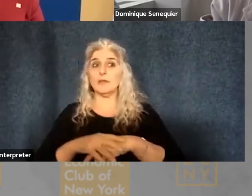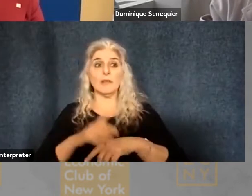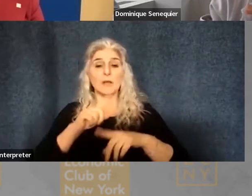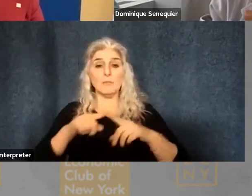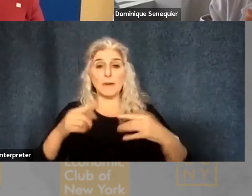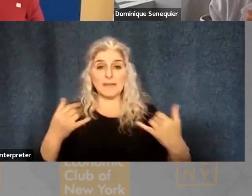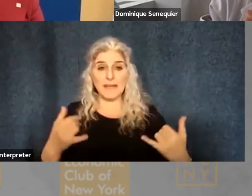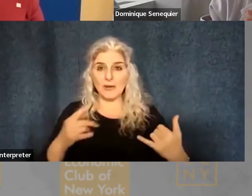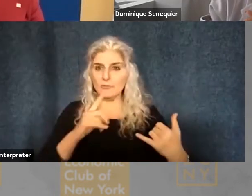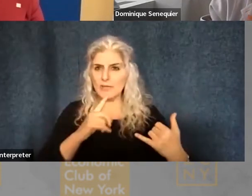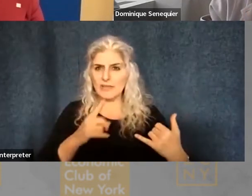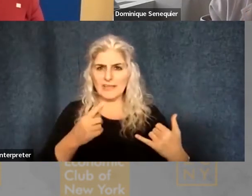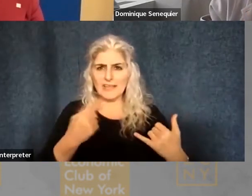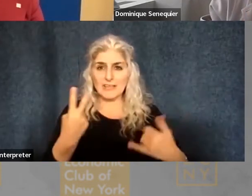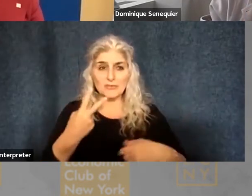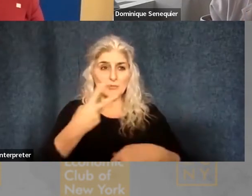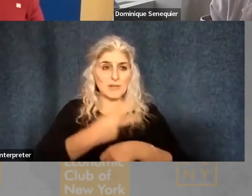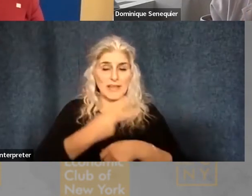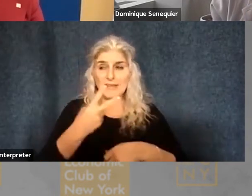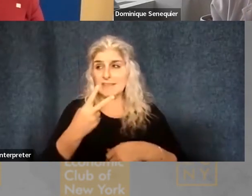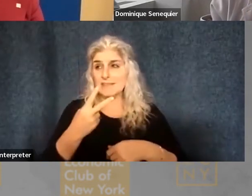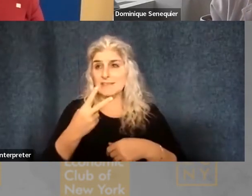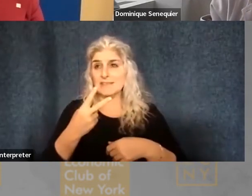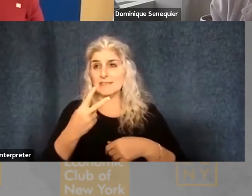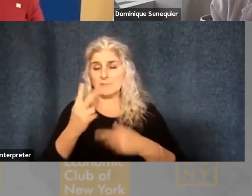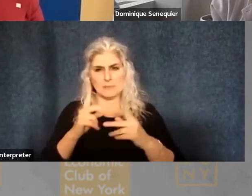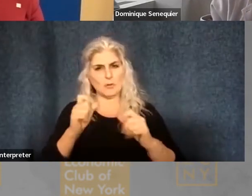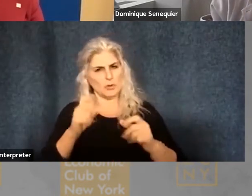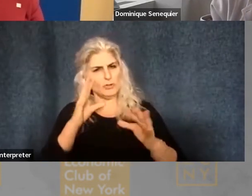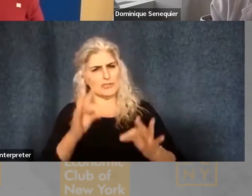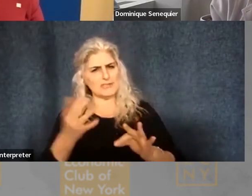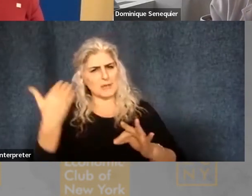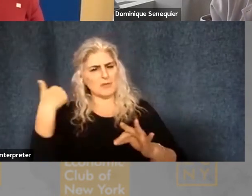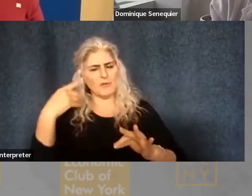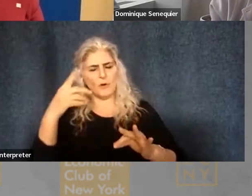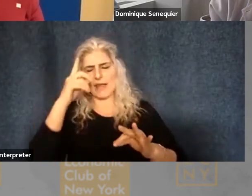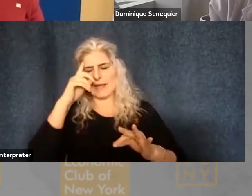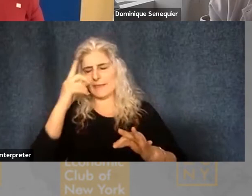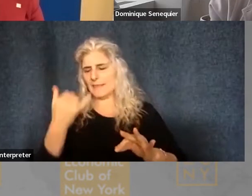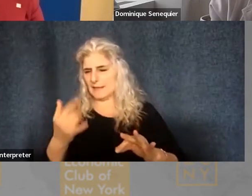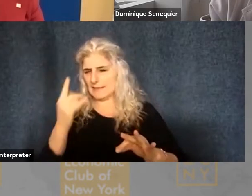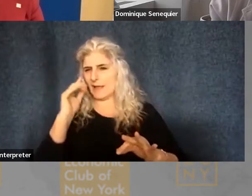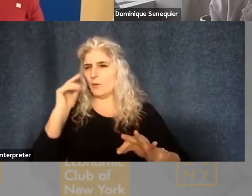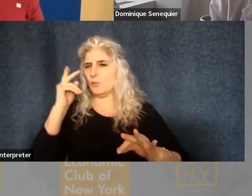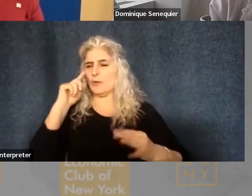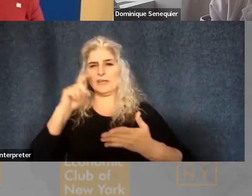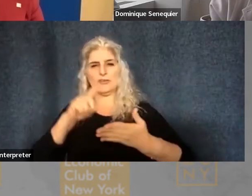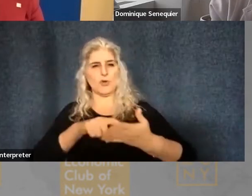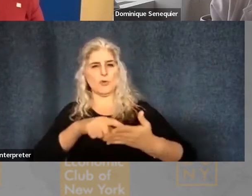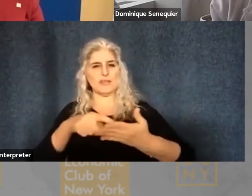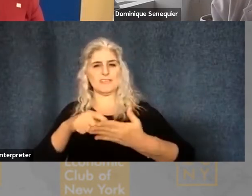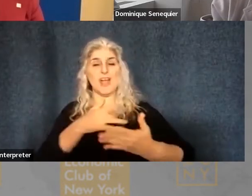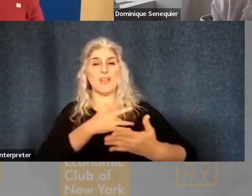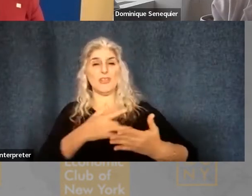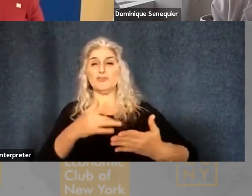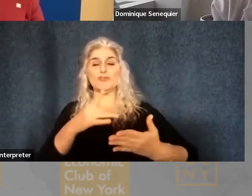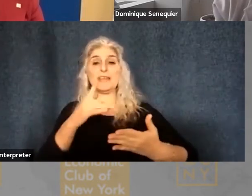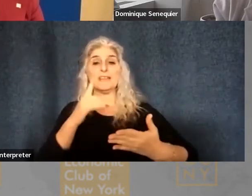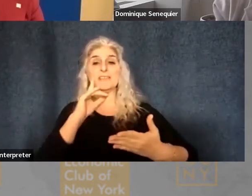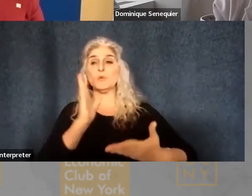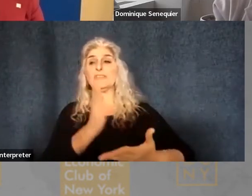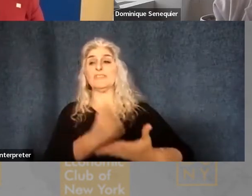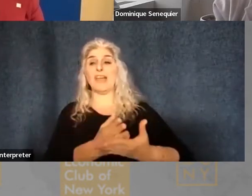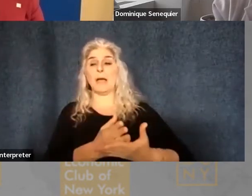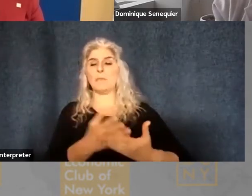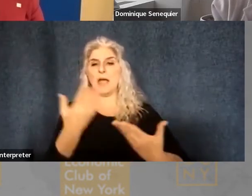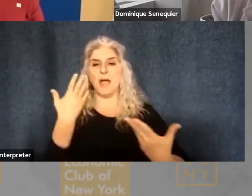mean, because it's 2 days, and I think the trend will be difficult to stop. I don't know if it's positive or negative.